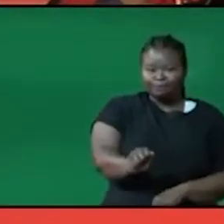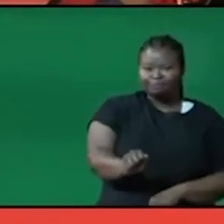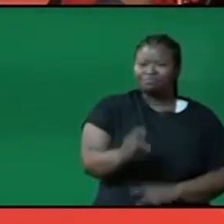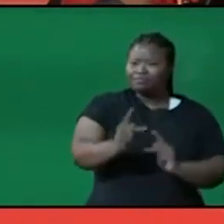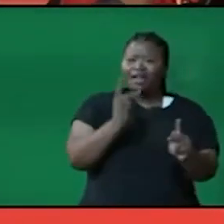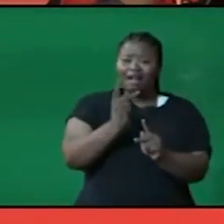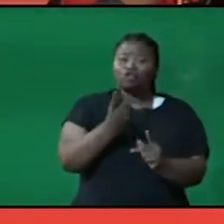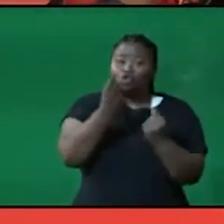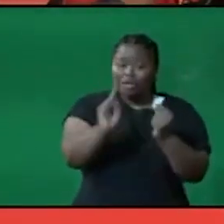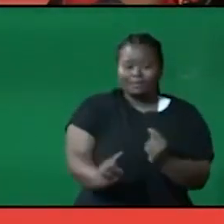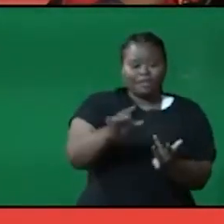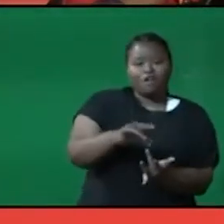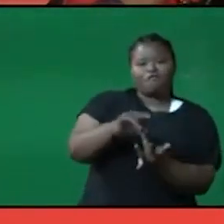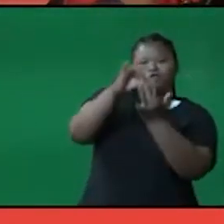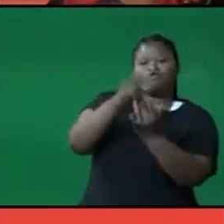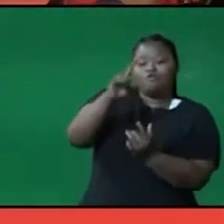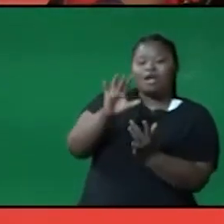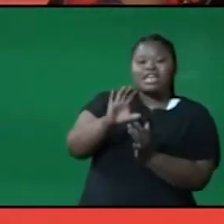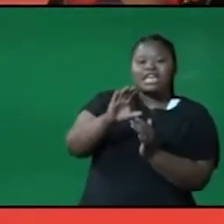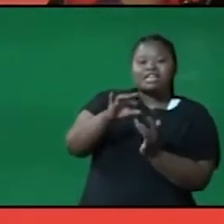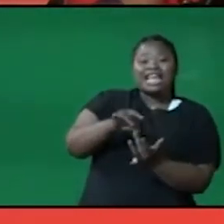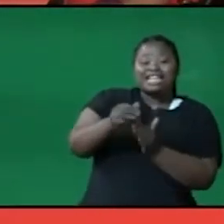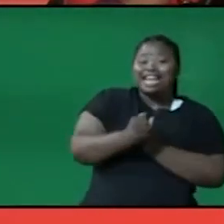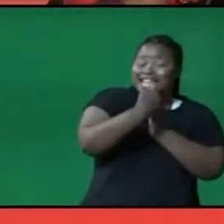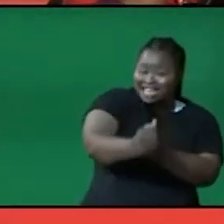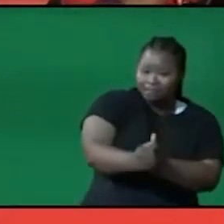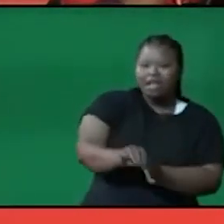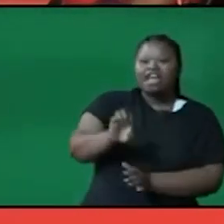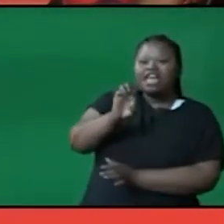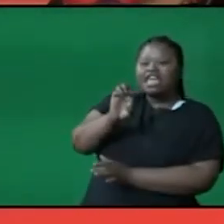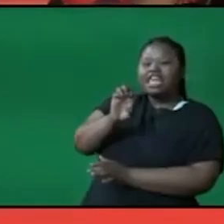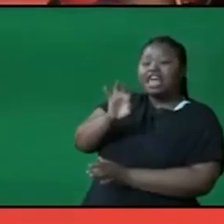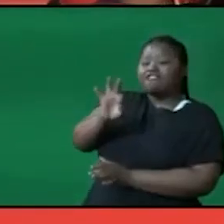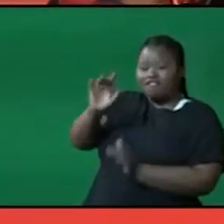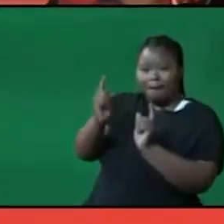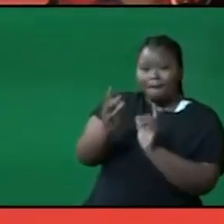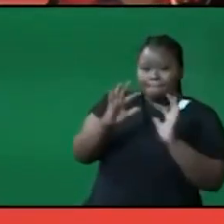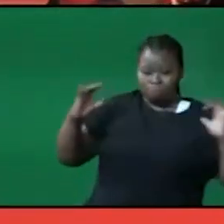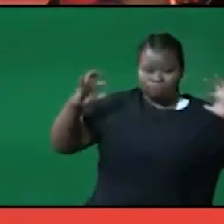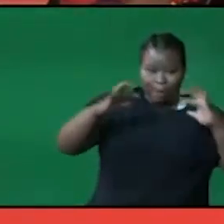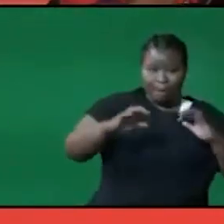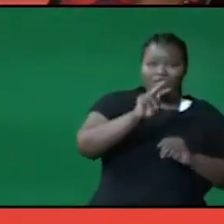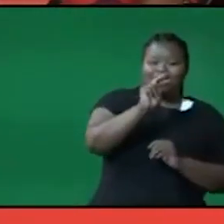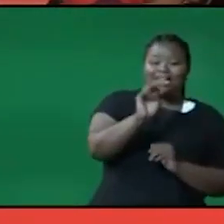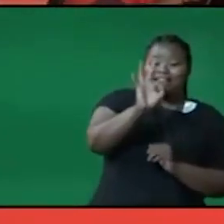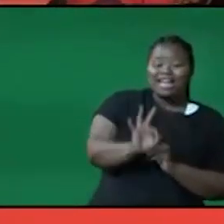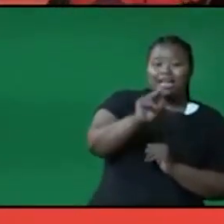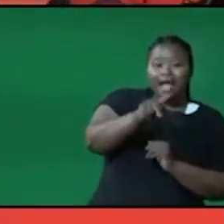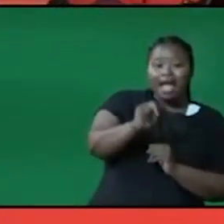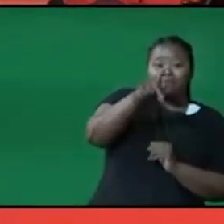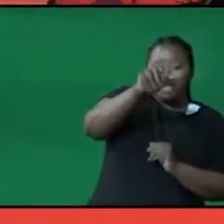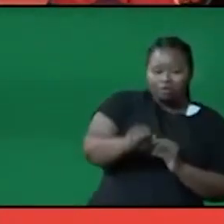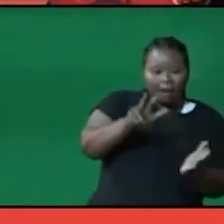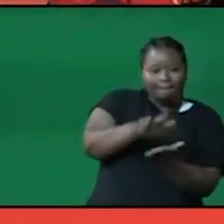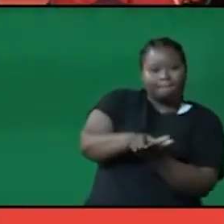and elected leaders. EFF met here at the 3rd National People's Assembly, adopted